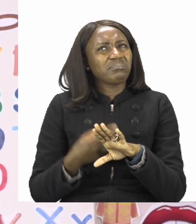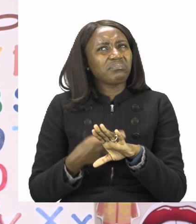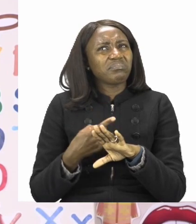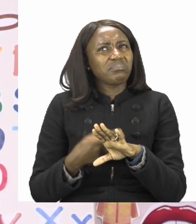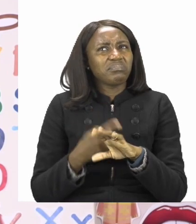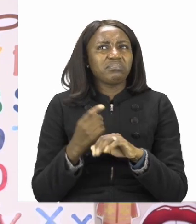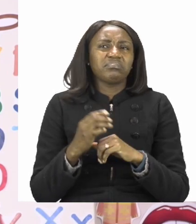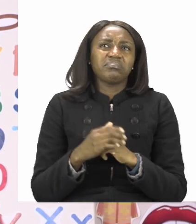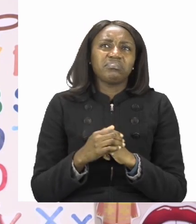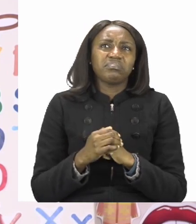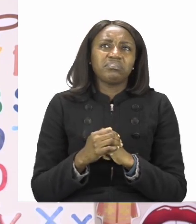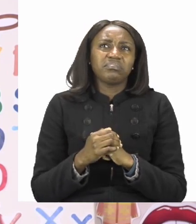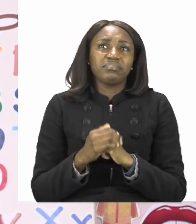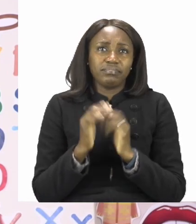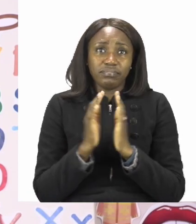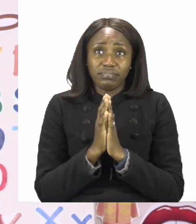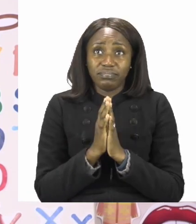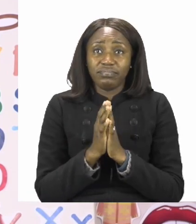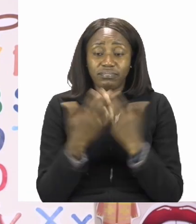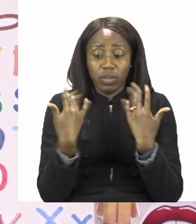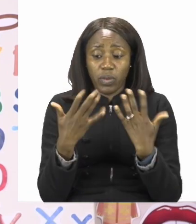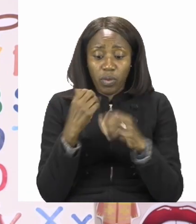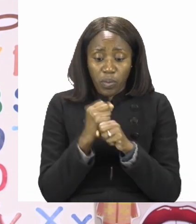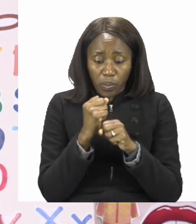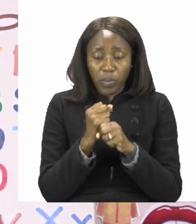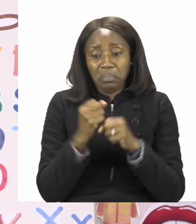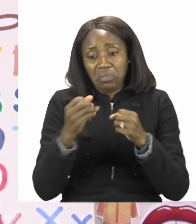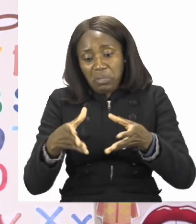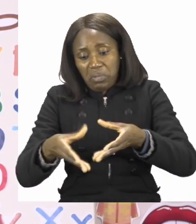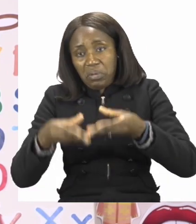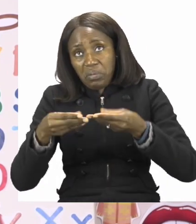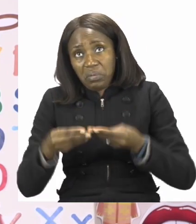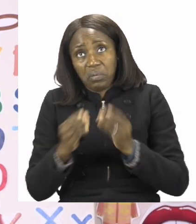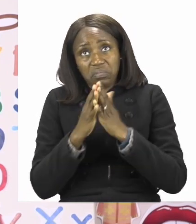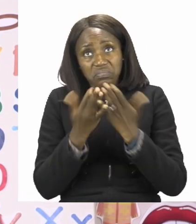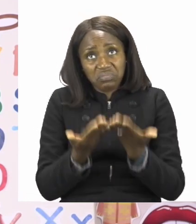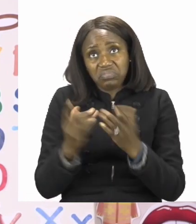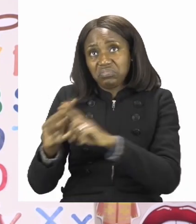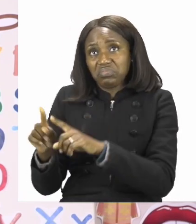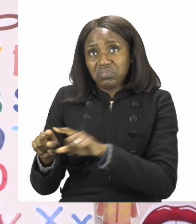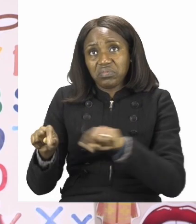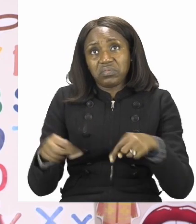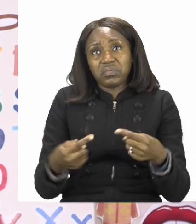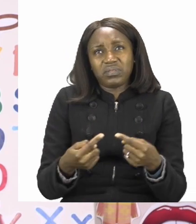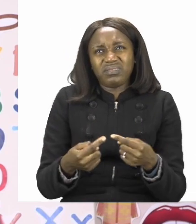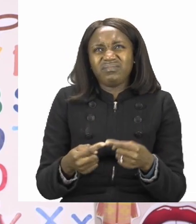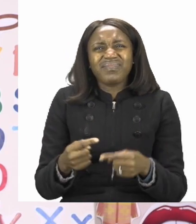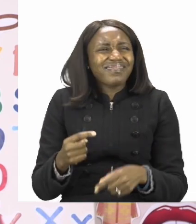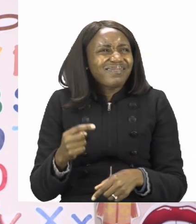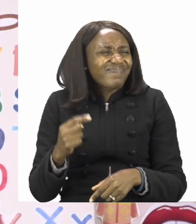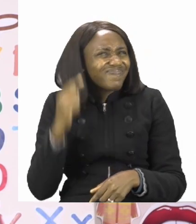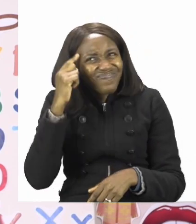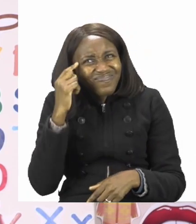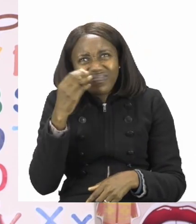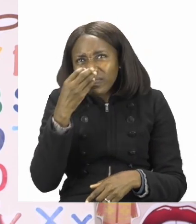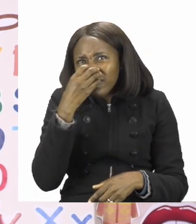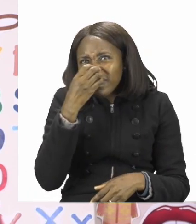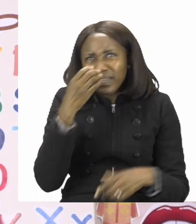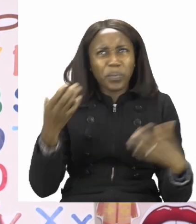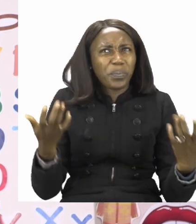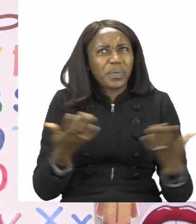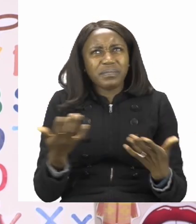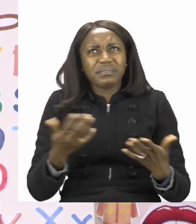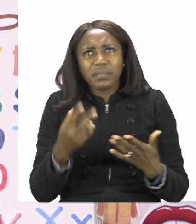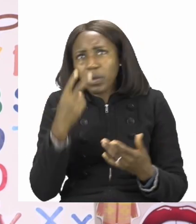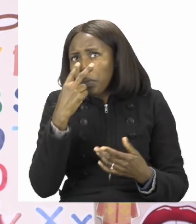possible. Make sure your hands are dry before you touch anything else. I wonder though, I have not seen Zoshi the whole day.